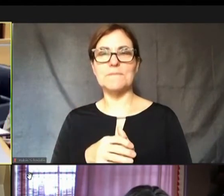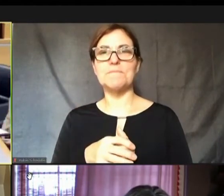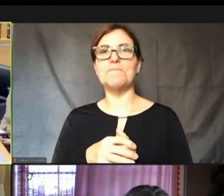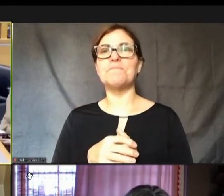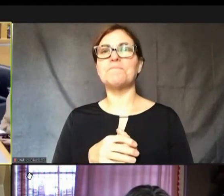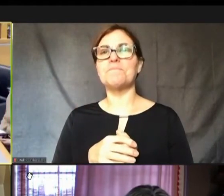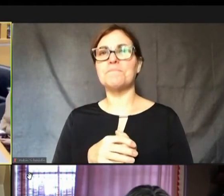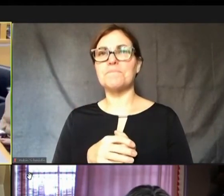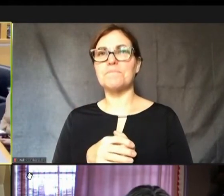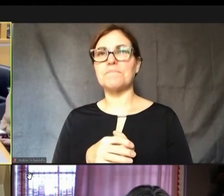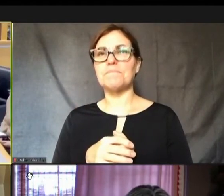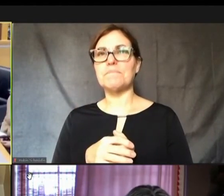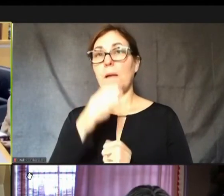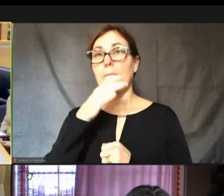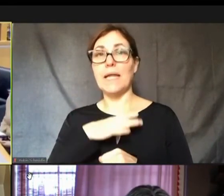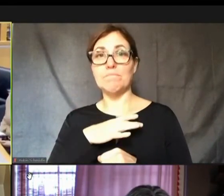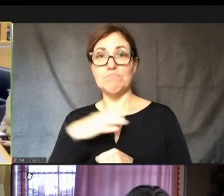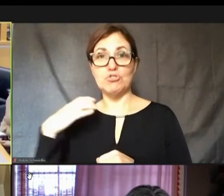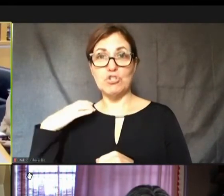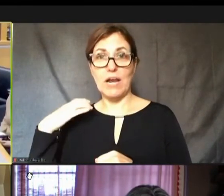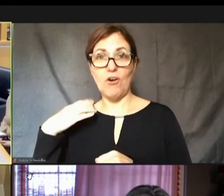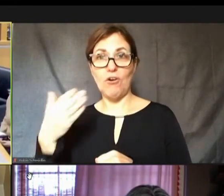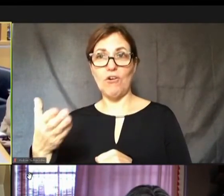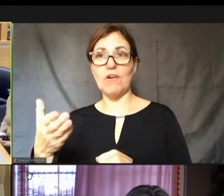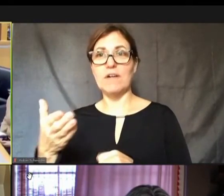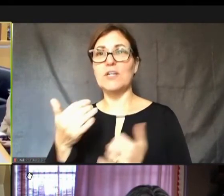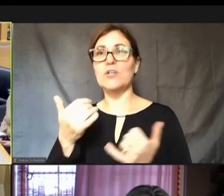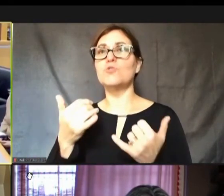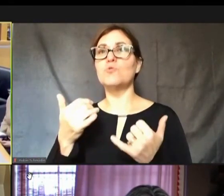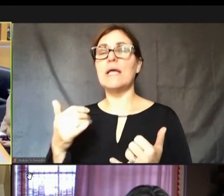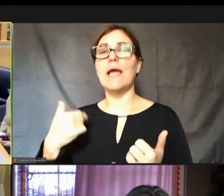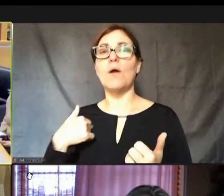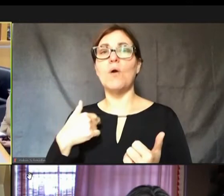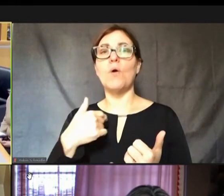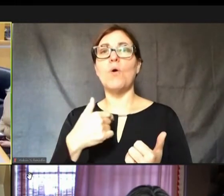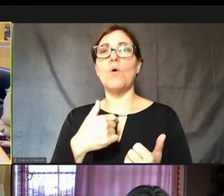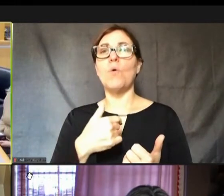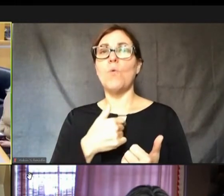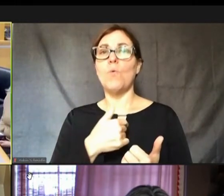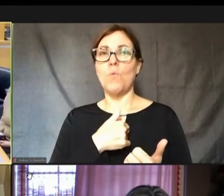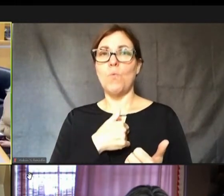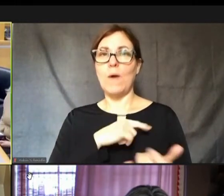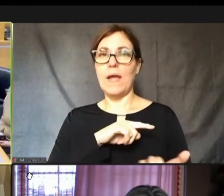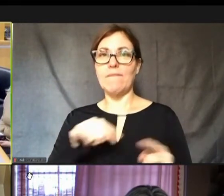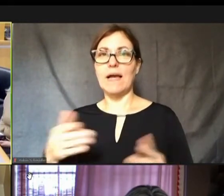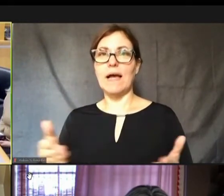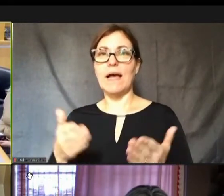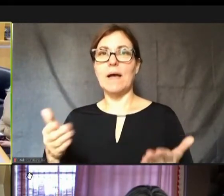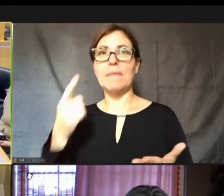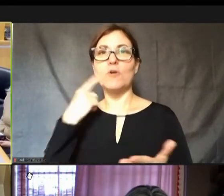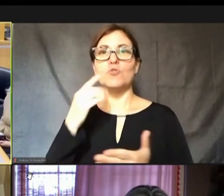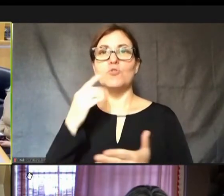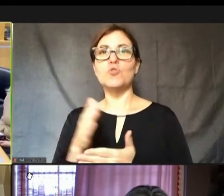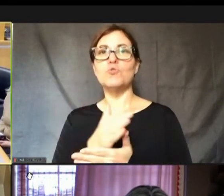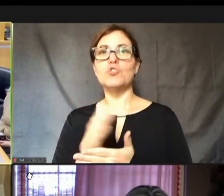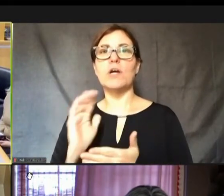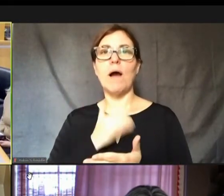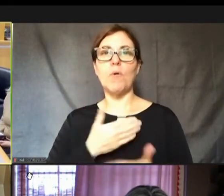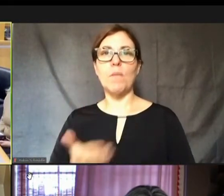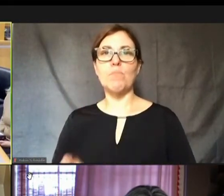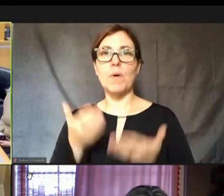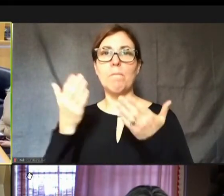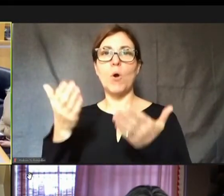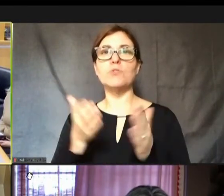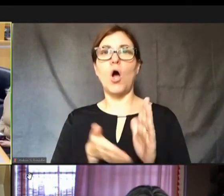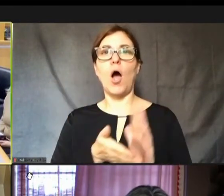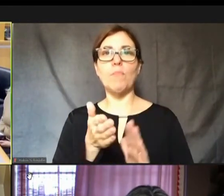Madam Chair, today we have come to share the proposed operating and capital